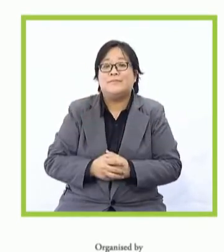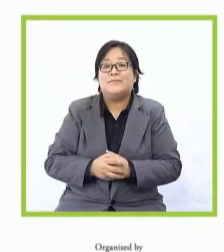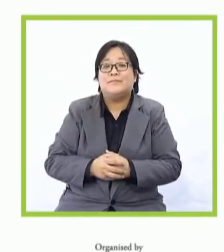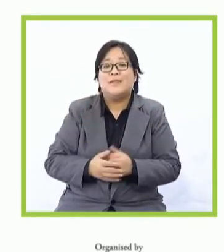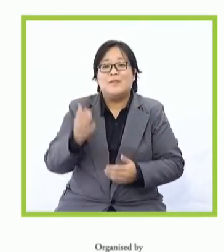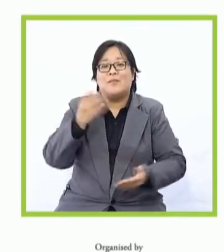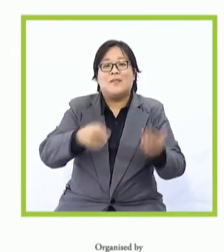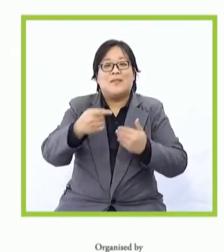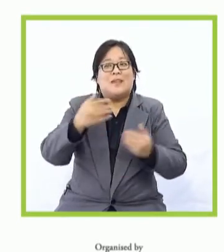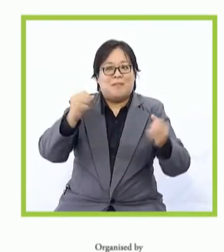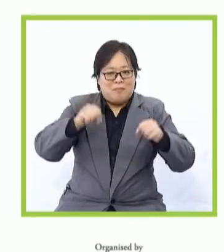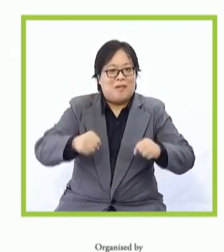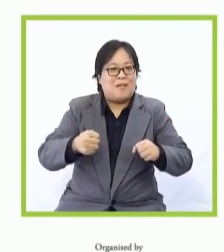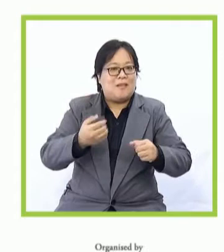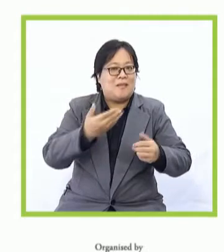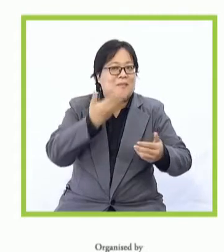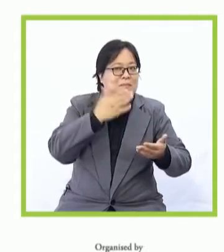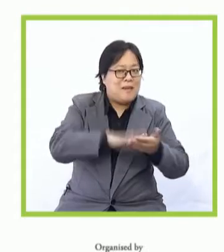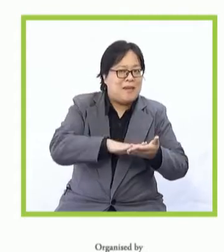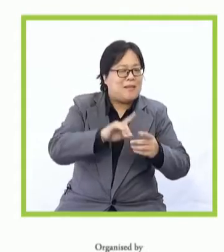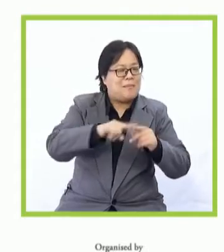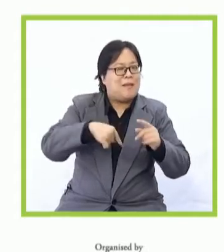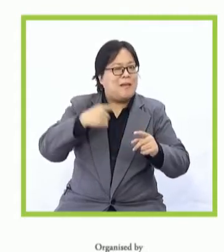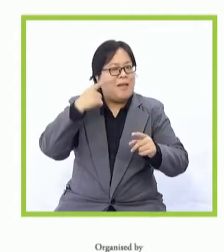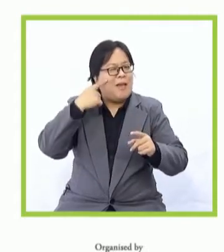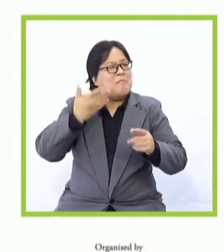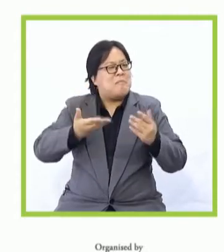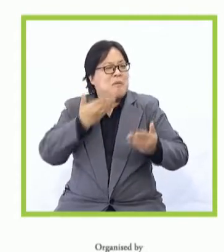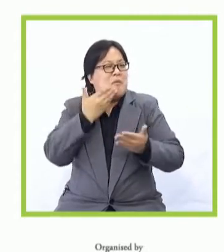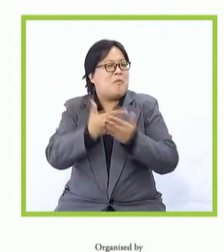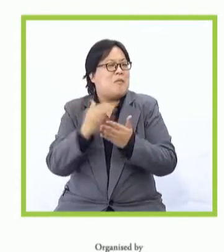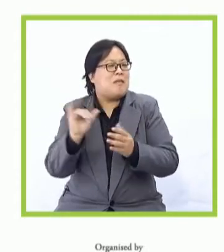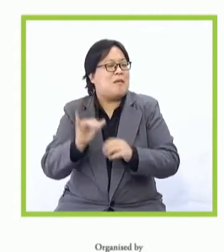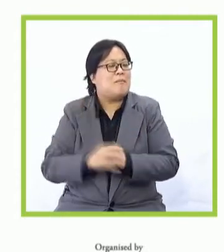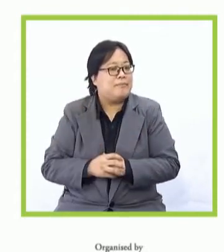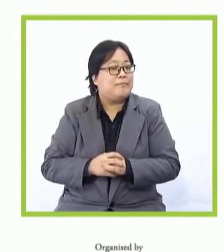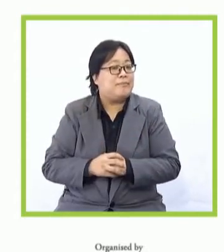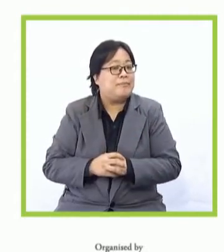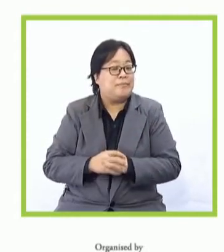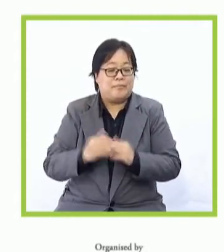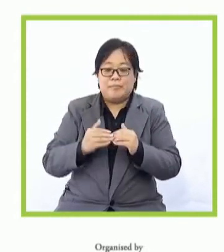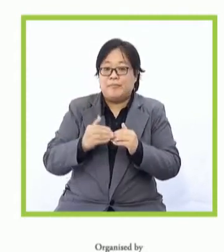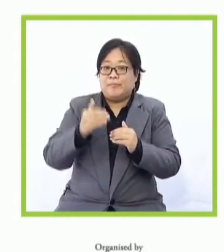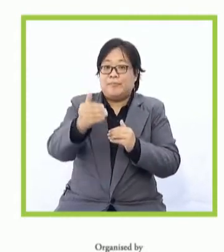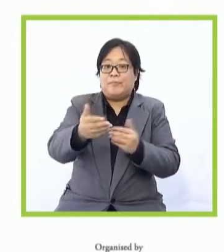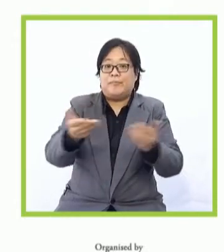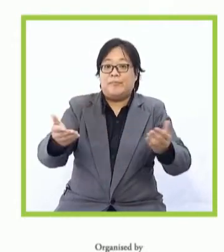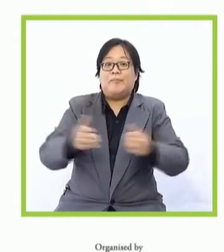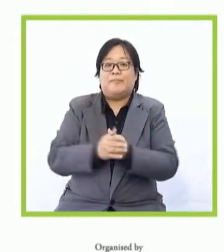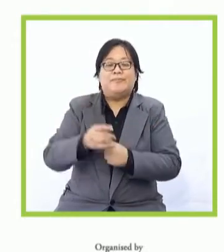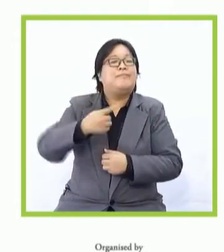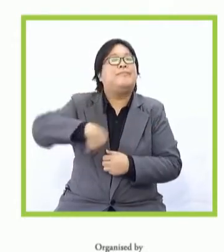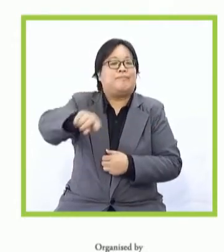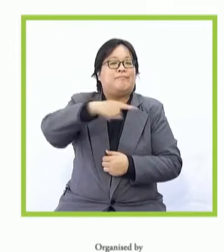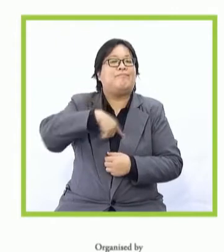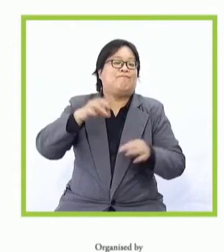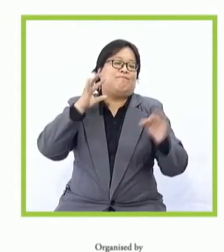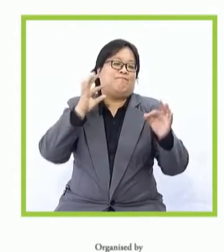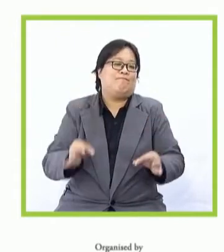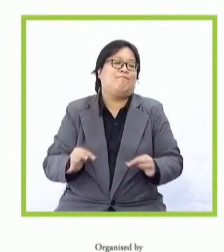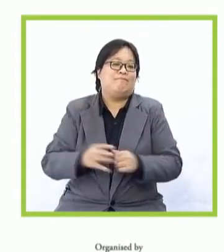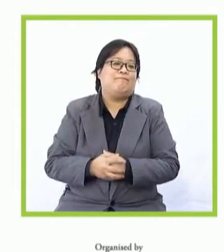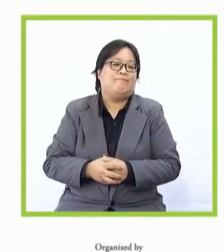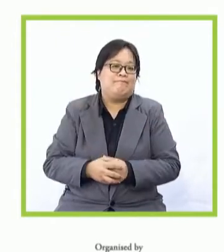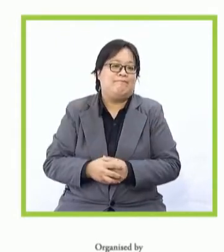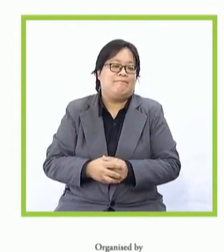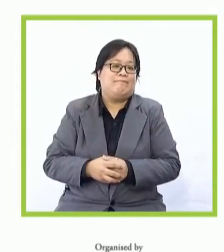think it's bad news. I think it's good news. That what happens next is up to us. So